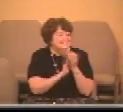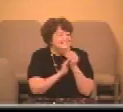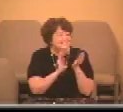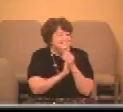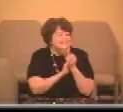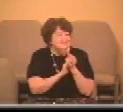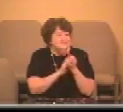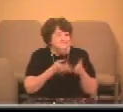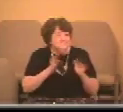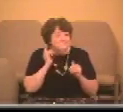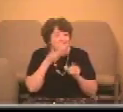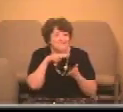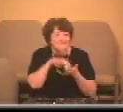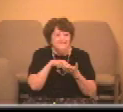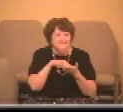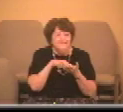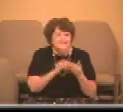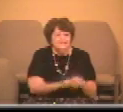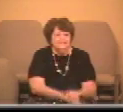Let's stand.